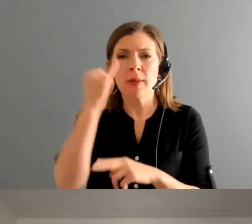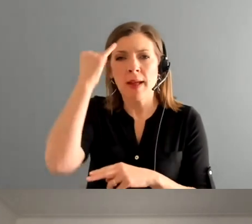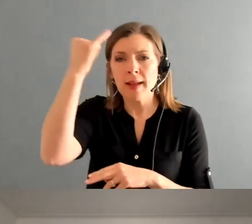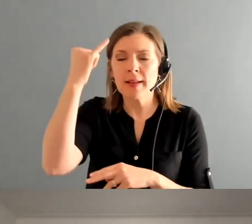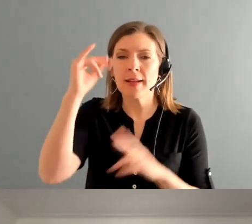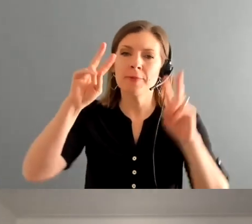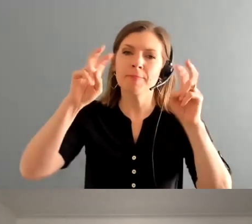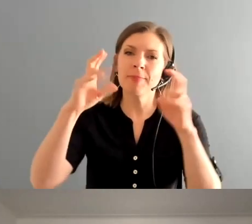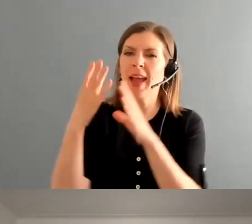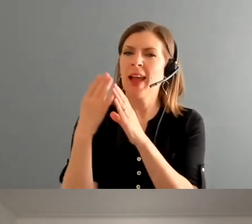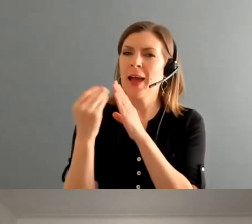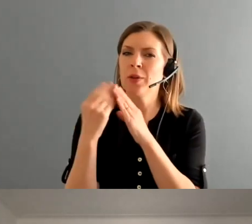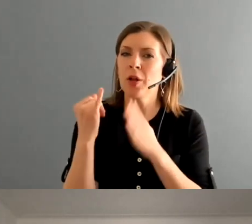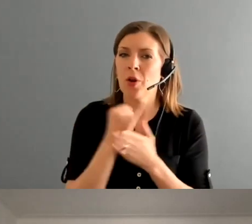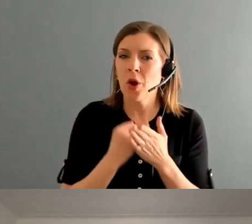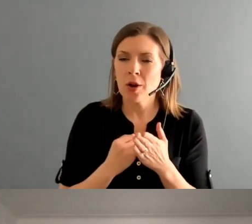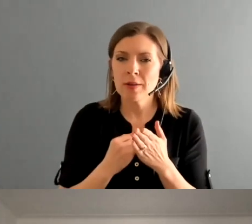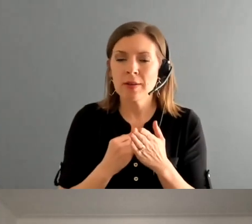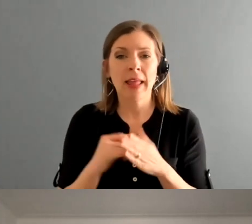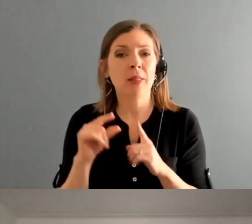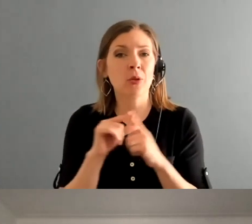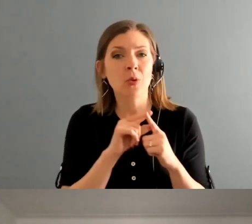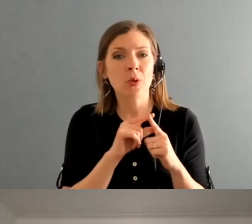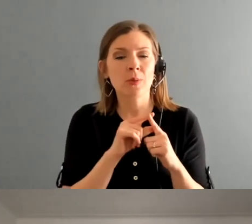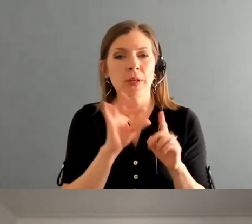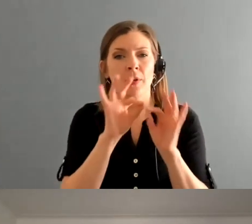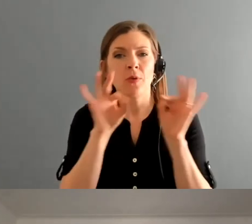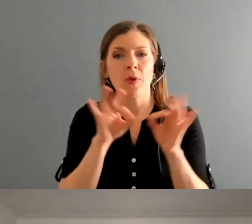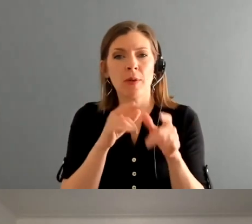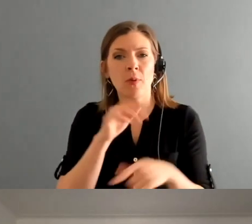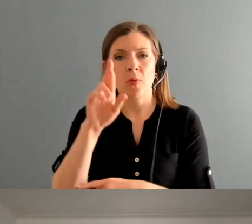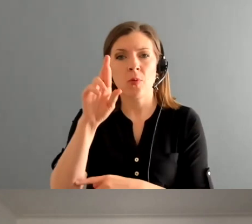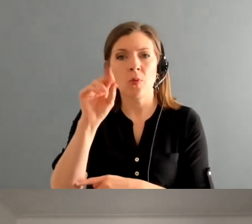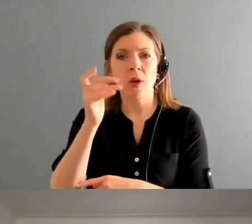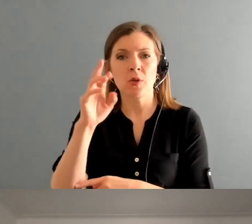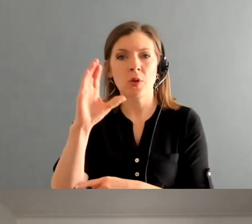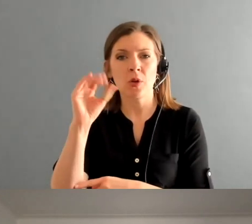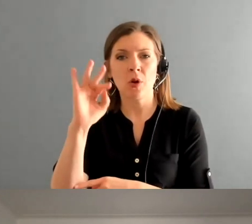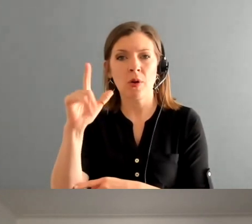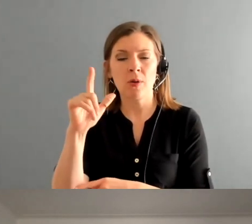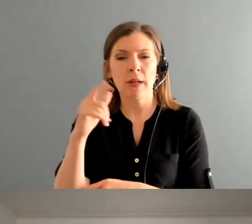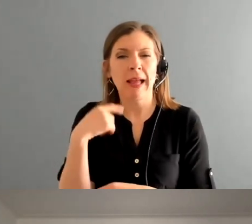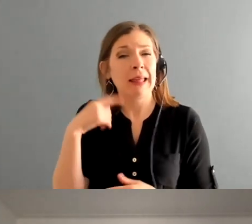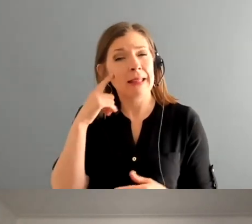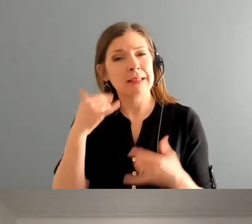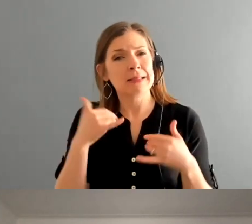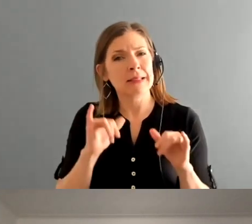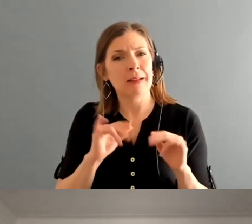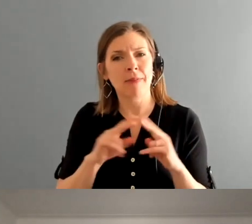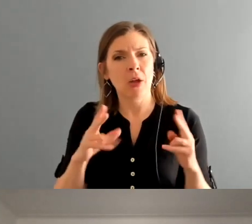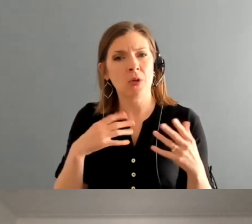art in the terms in which it was framed by Roger Cardinal, which I think is still very